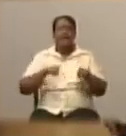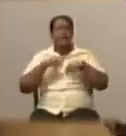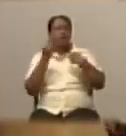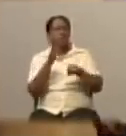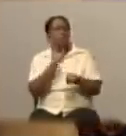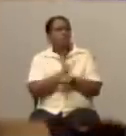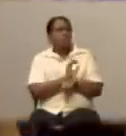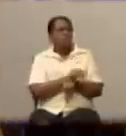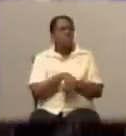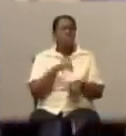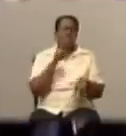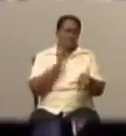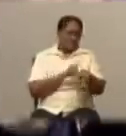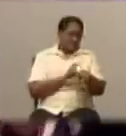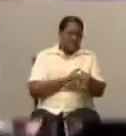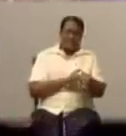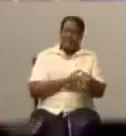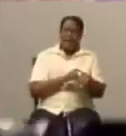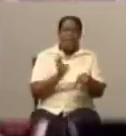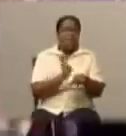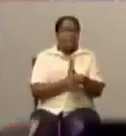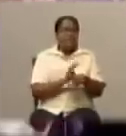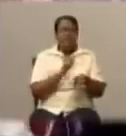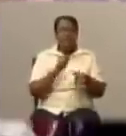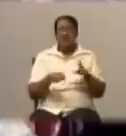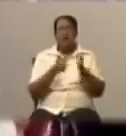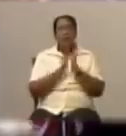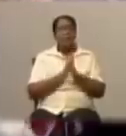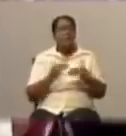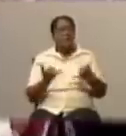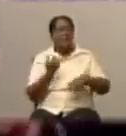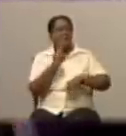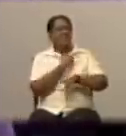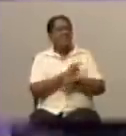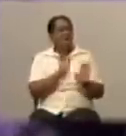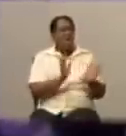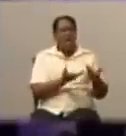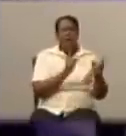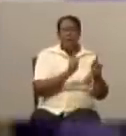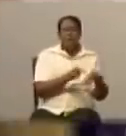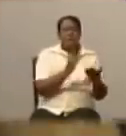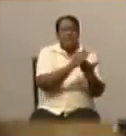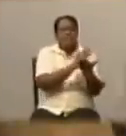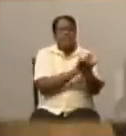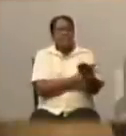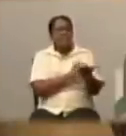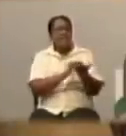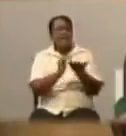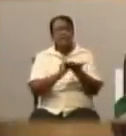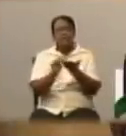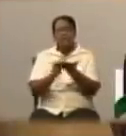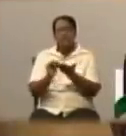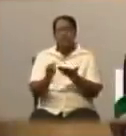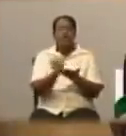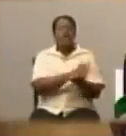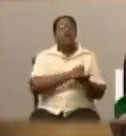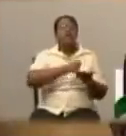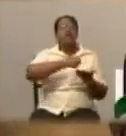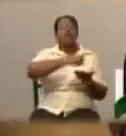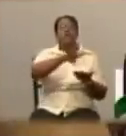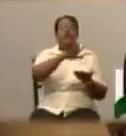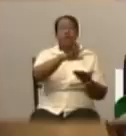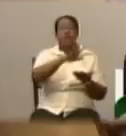year will be a very special Advent season, because, as you know very well, the 8th of